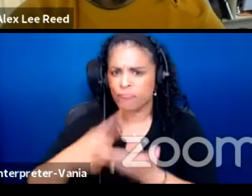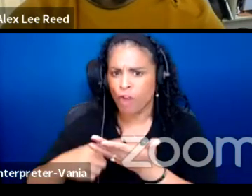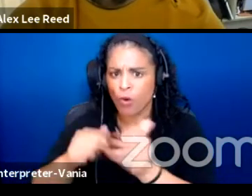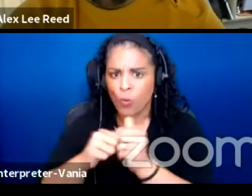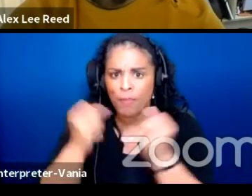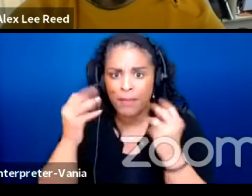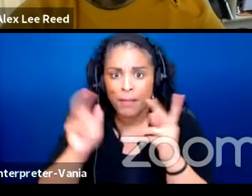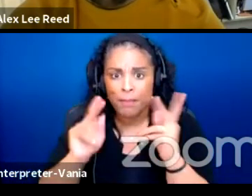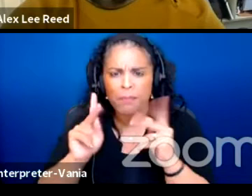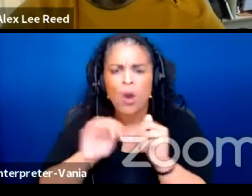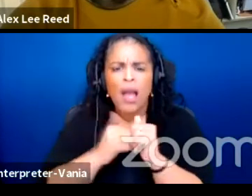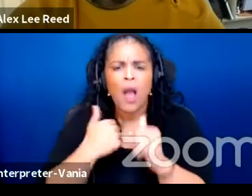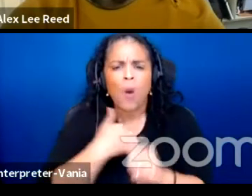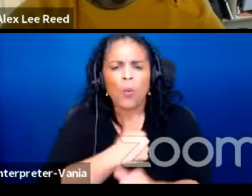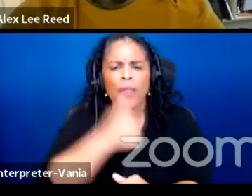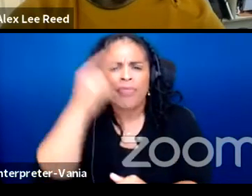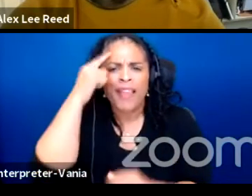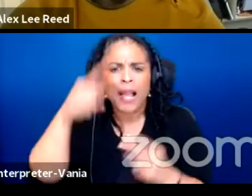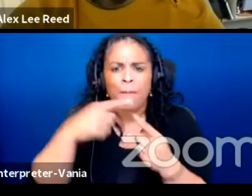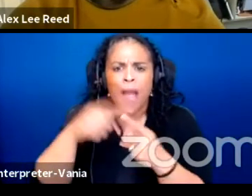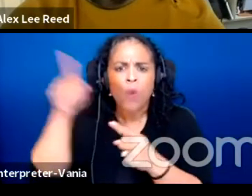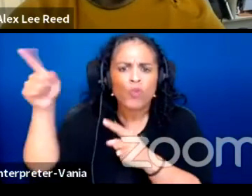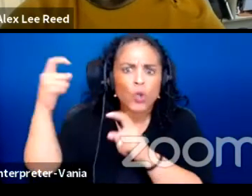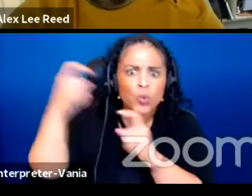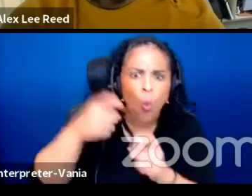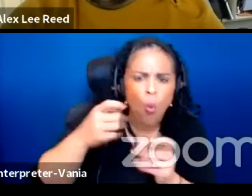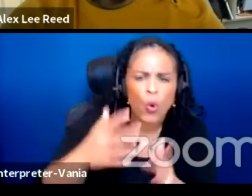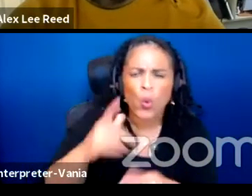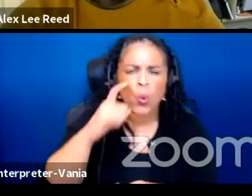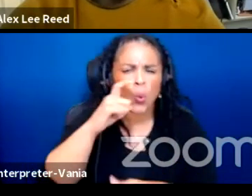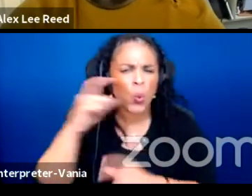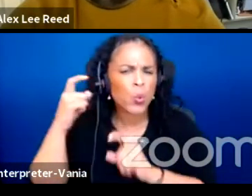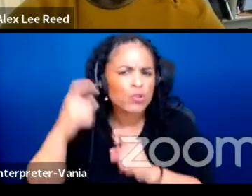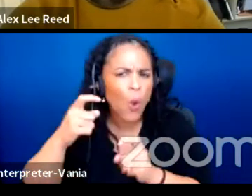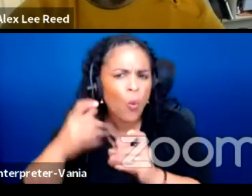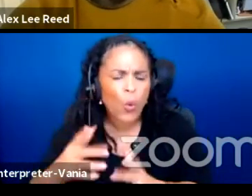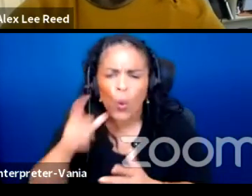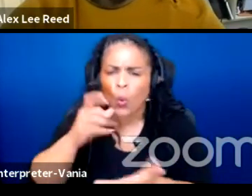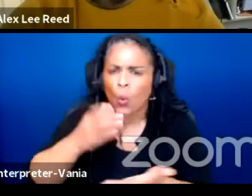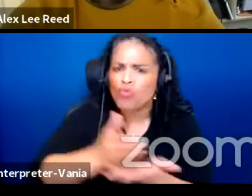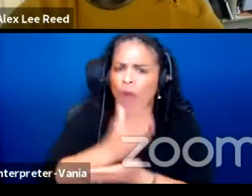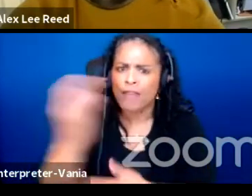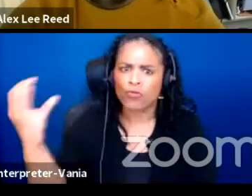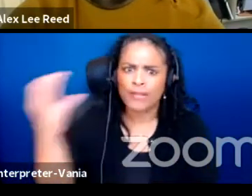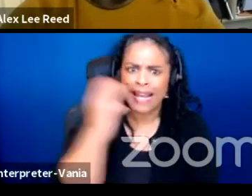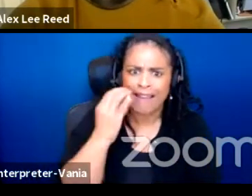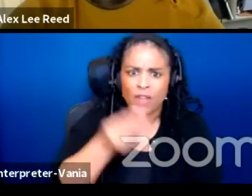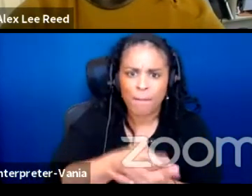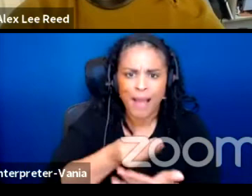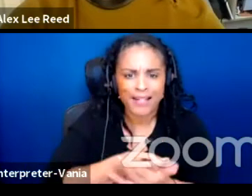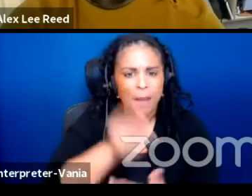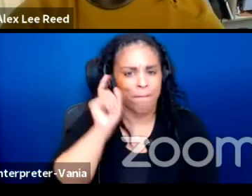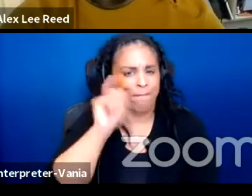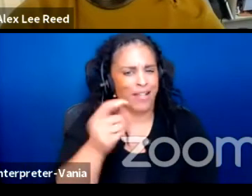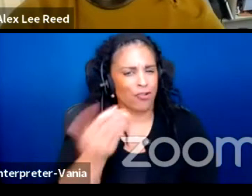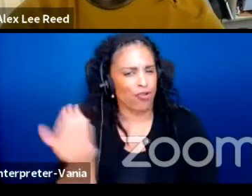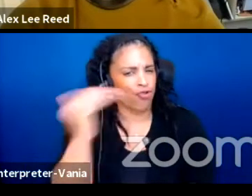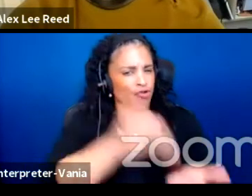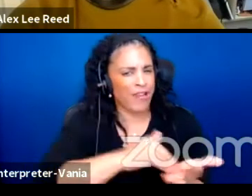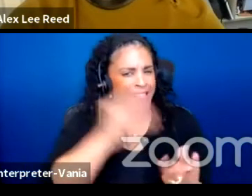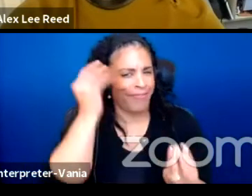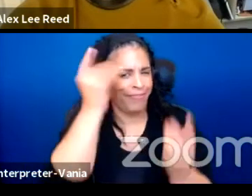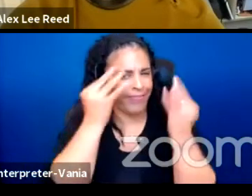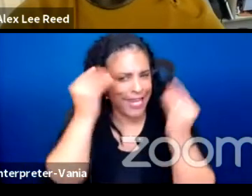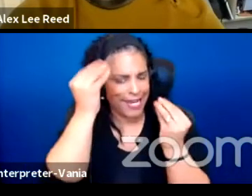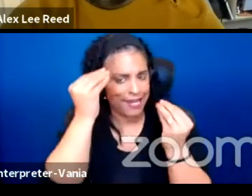we think about donors and who is a donor and who has the right to give money also needs to be reimagined. I think